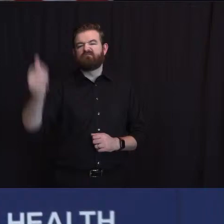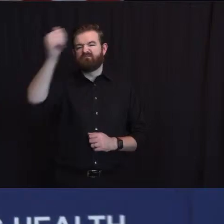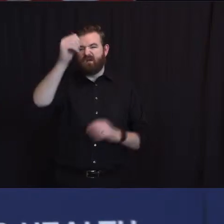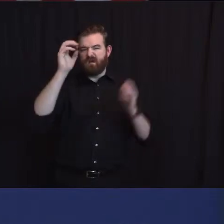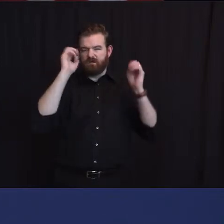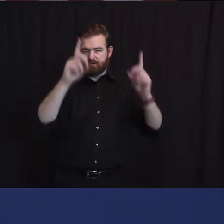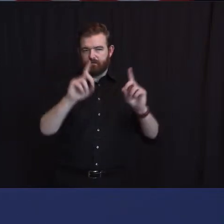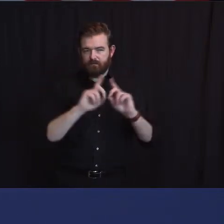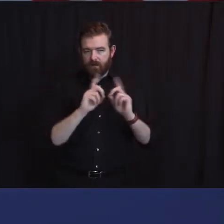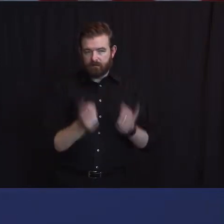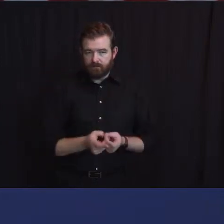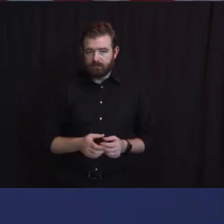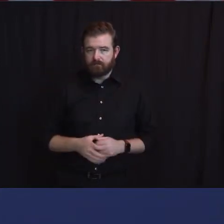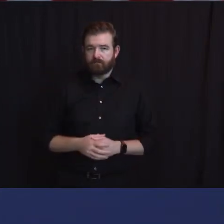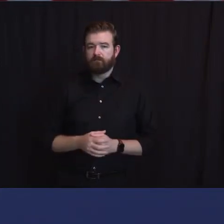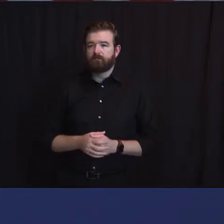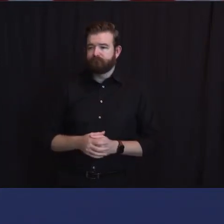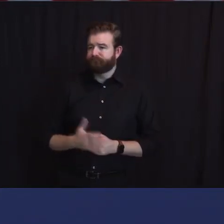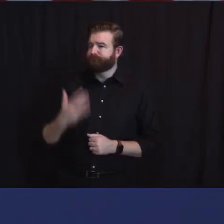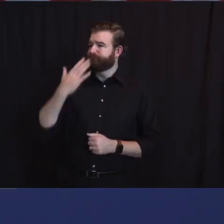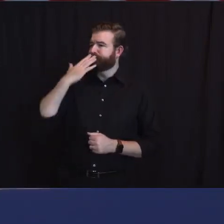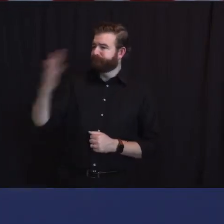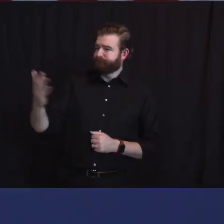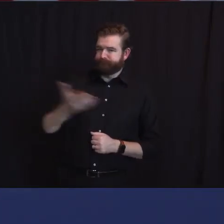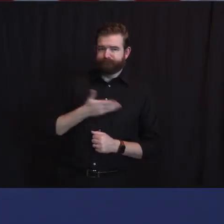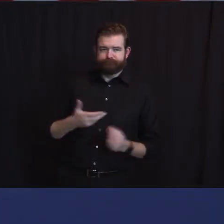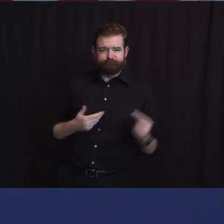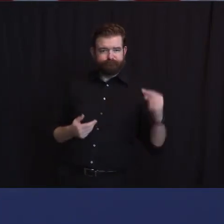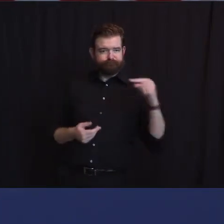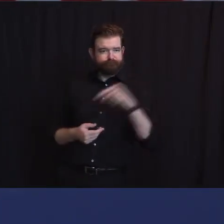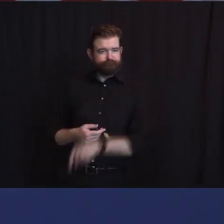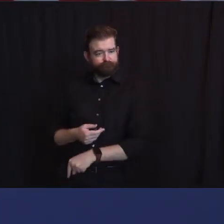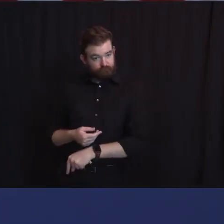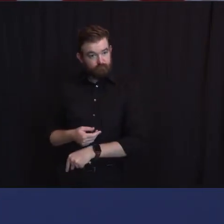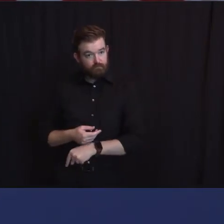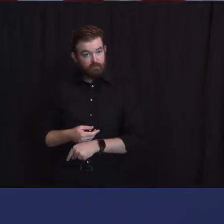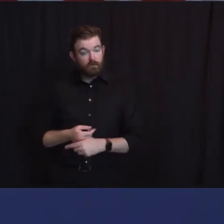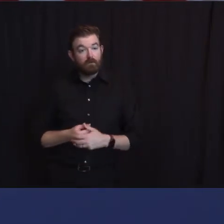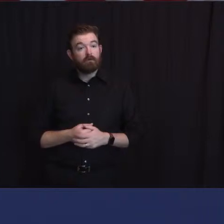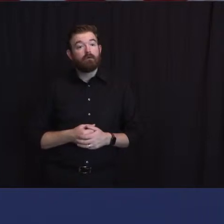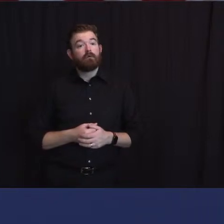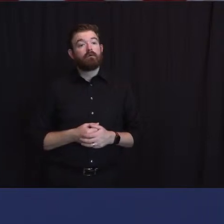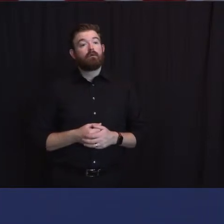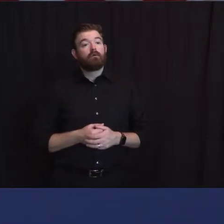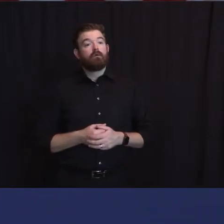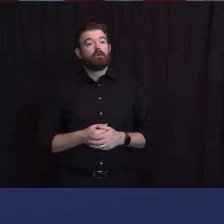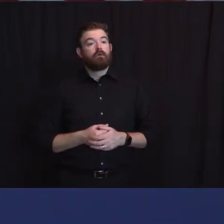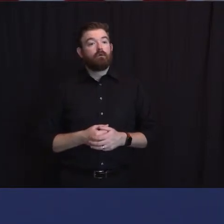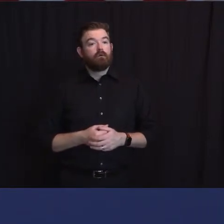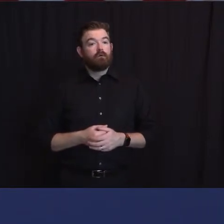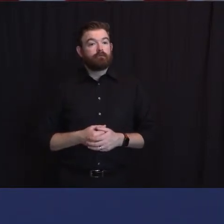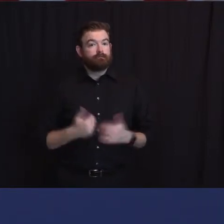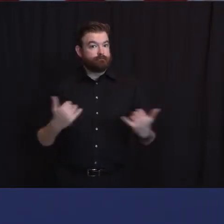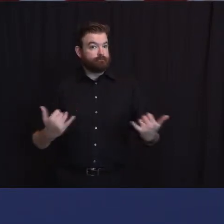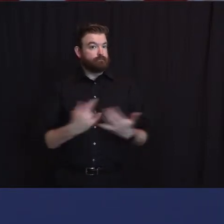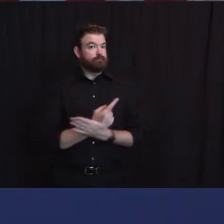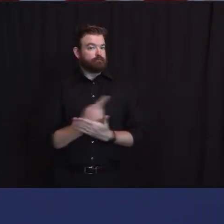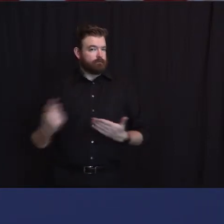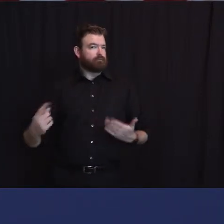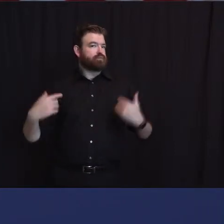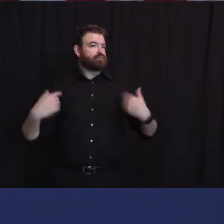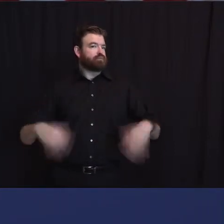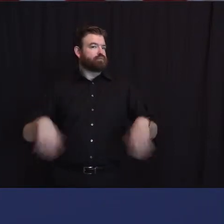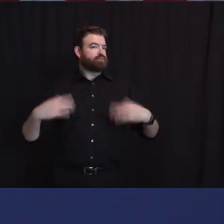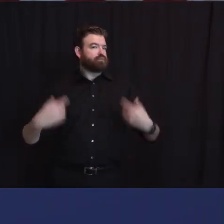to join you today. I am excited to highlight this week's significant milestone in the administration's